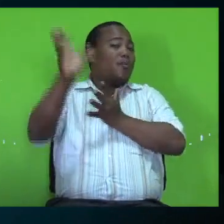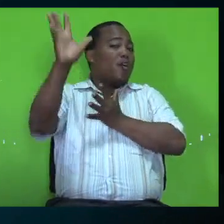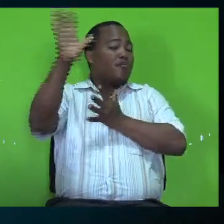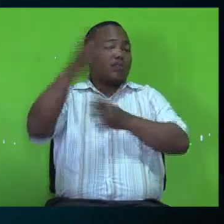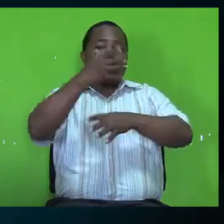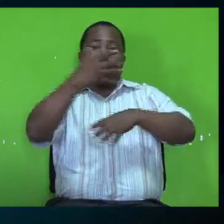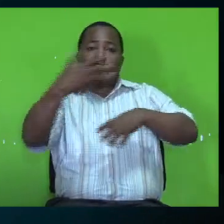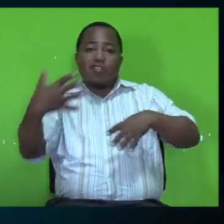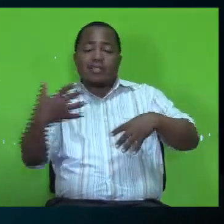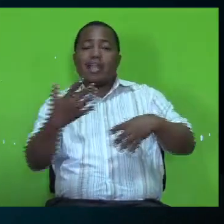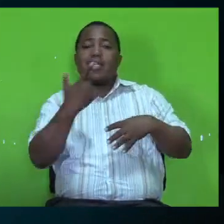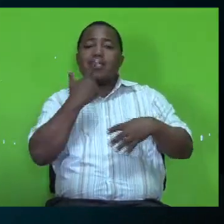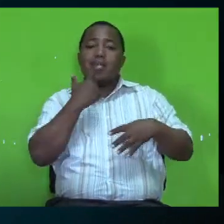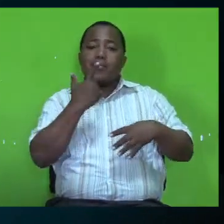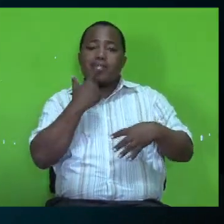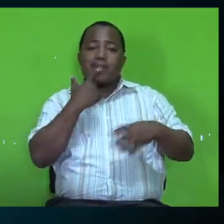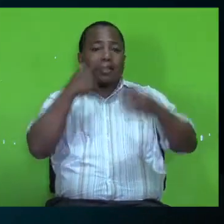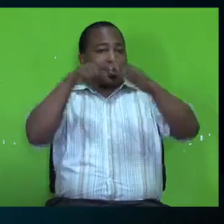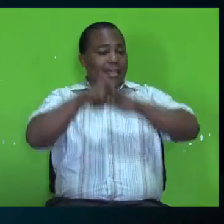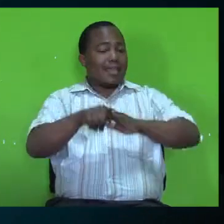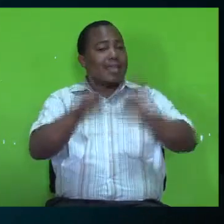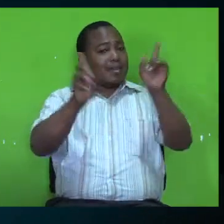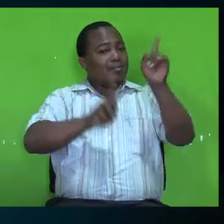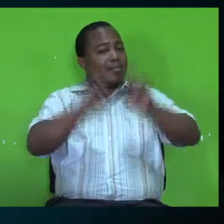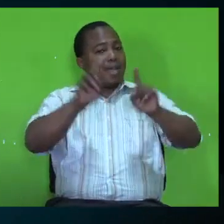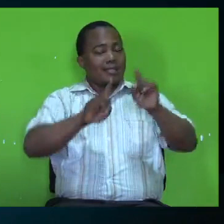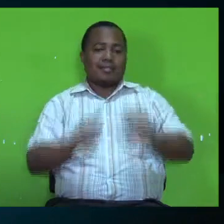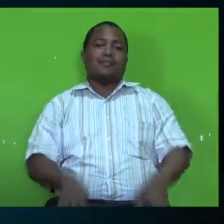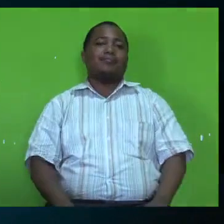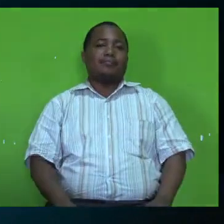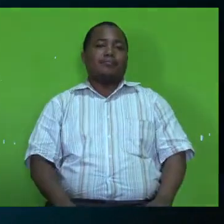and mineral salts in plants.